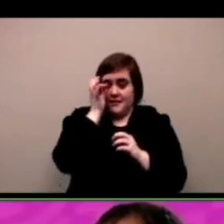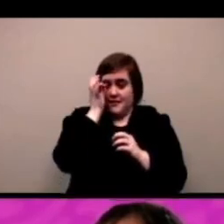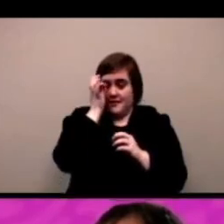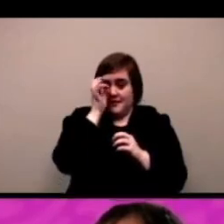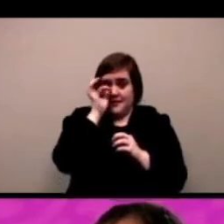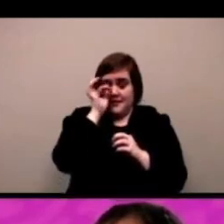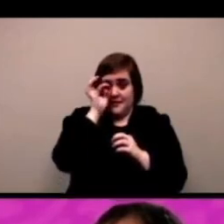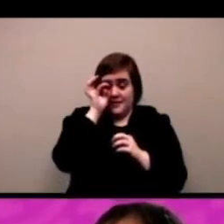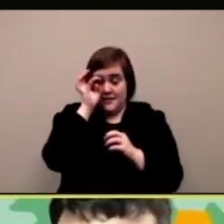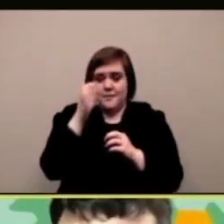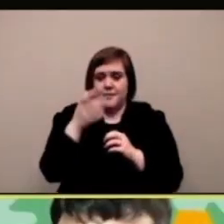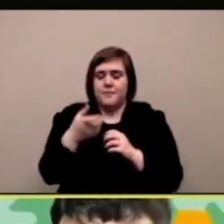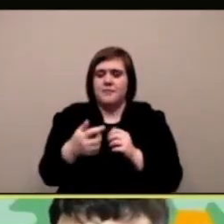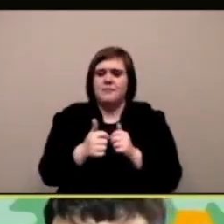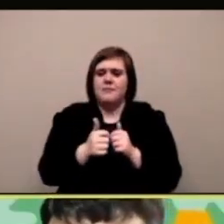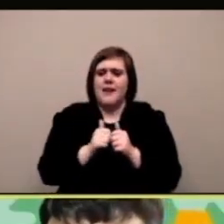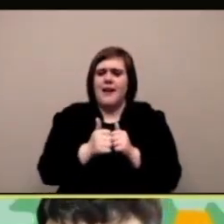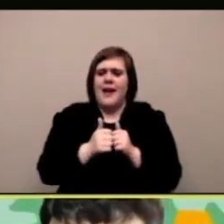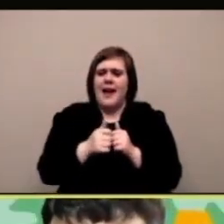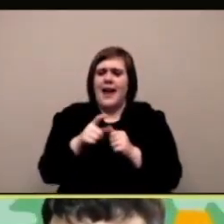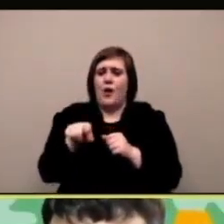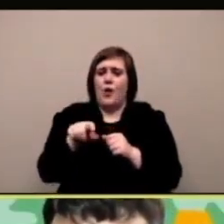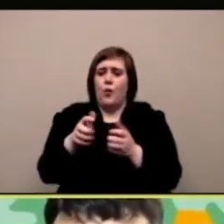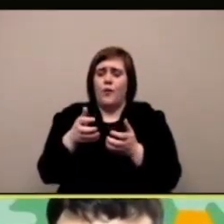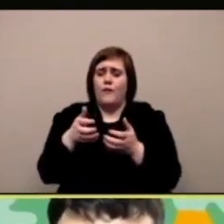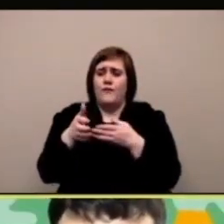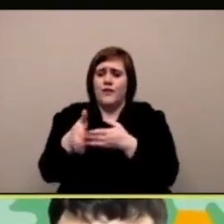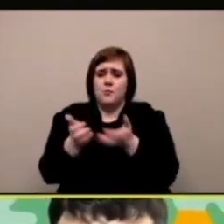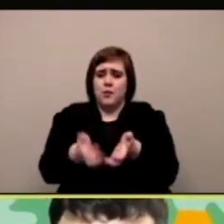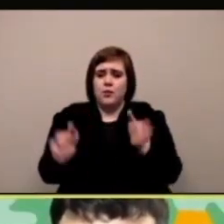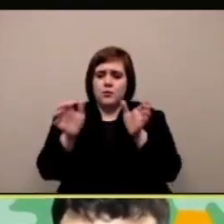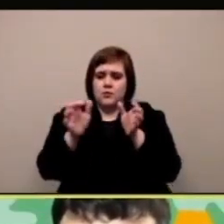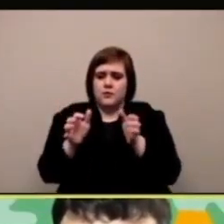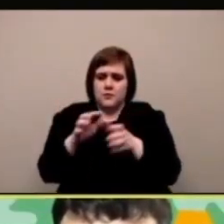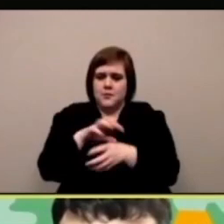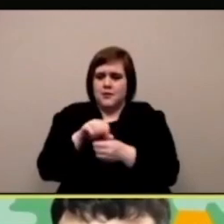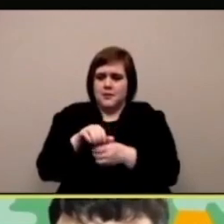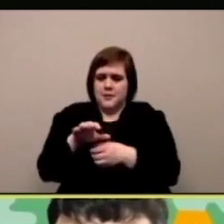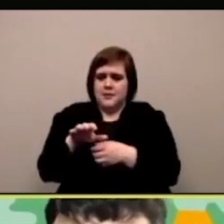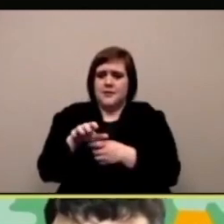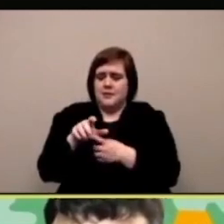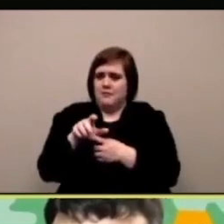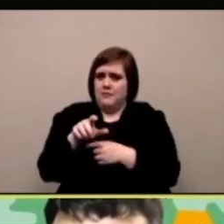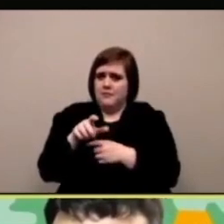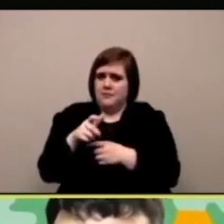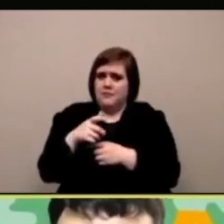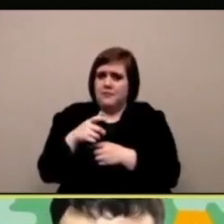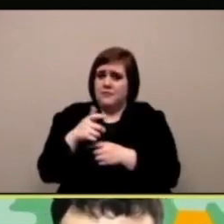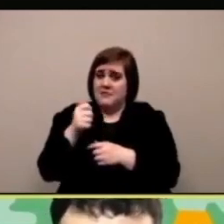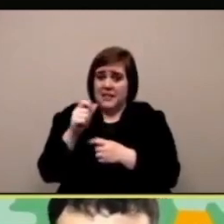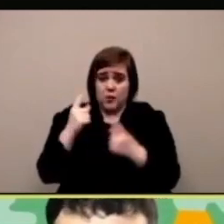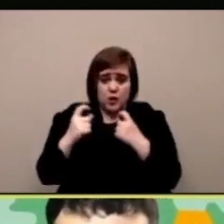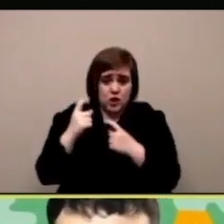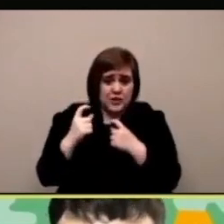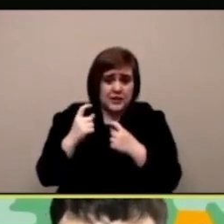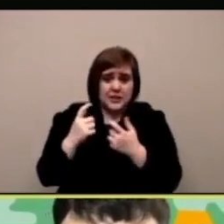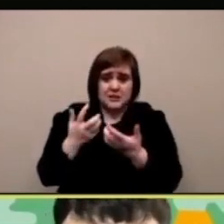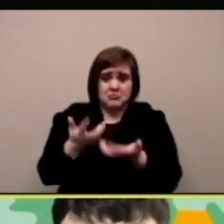So how are our fishbowl participants doing? Are you folks playing around with the physics? Have any questions or ideas or want to share something?